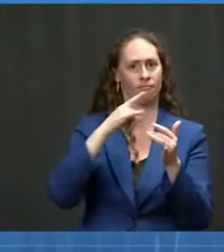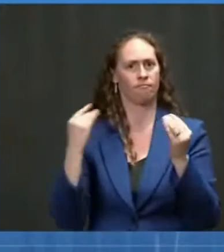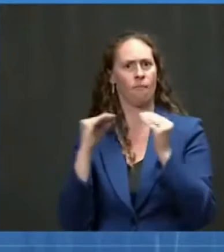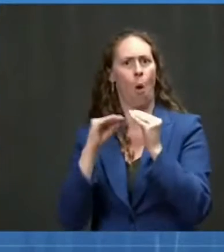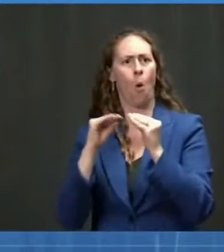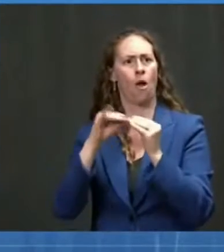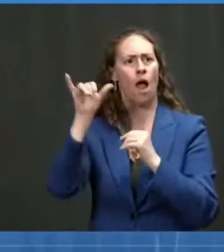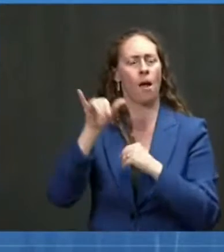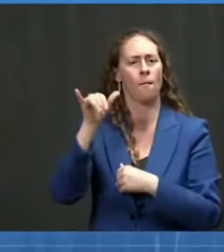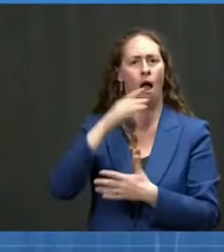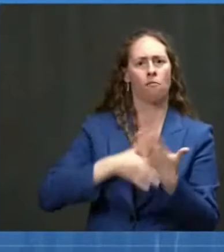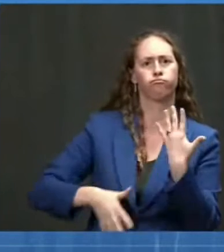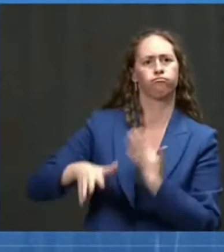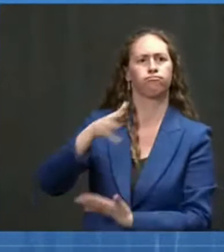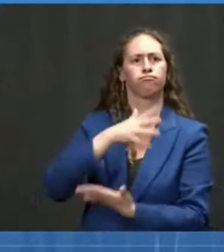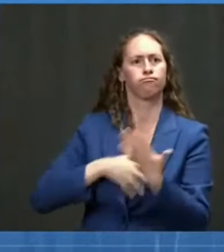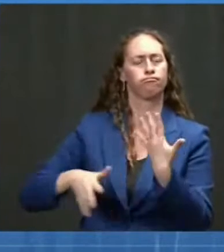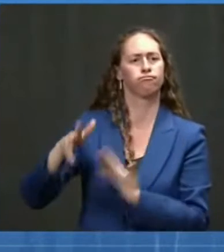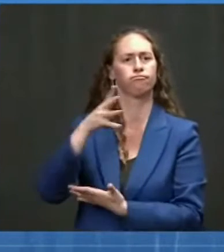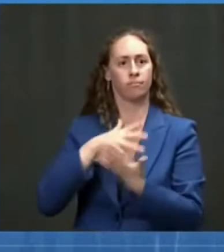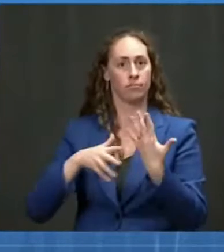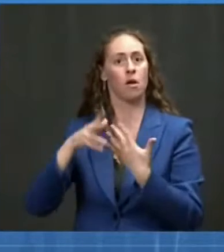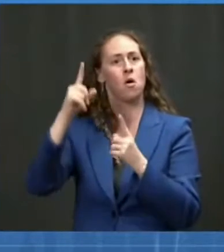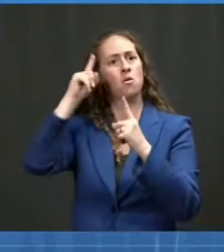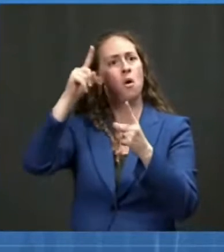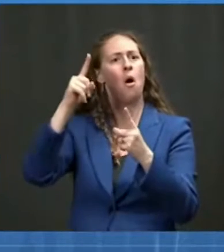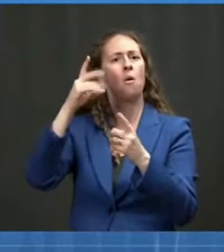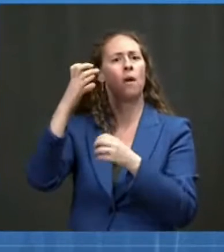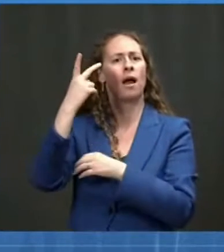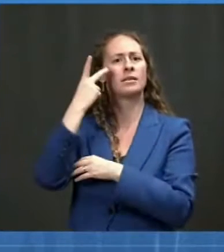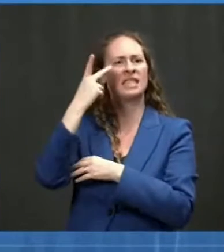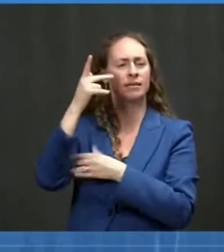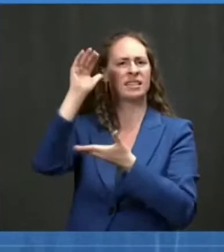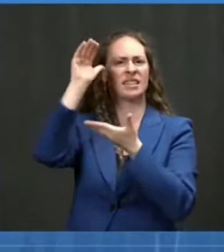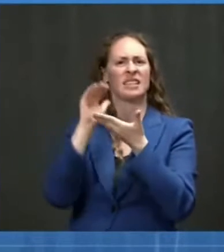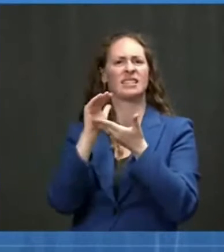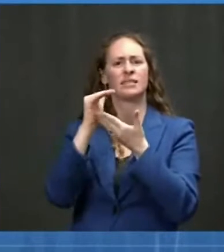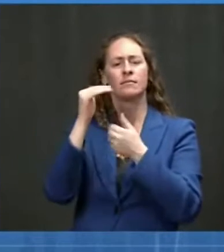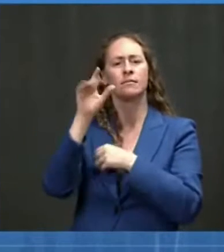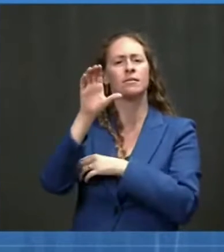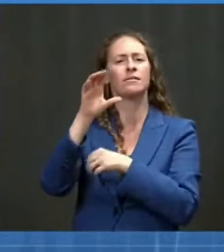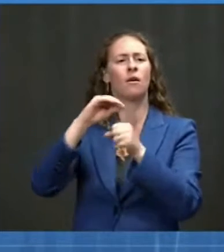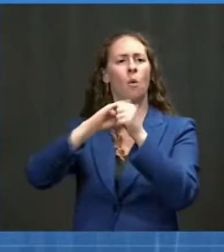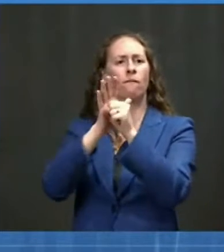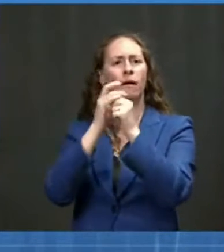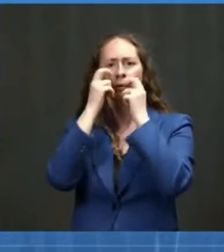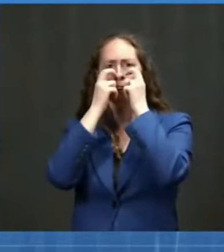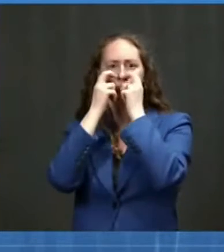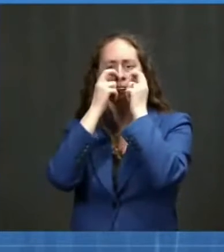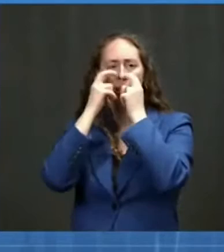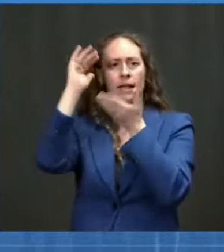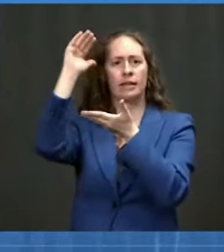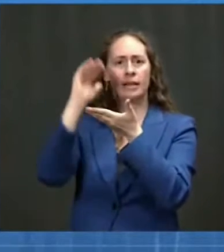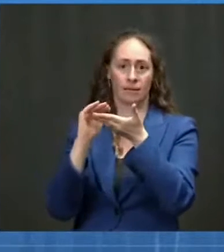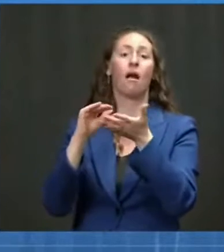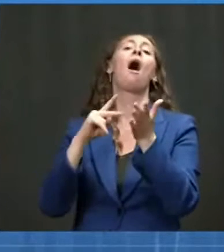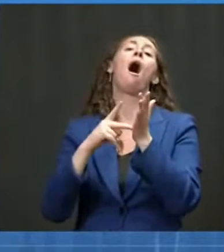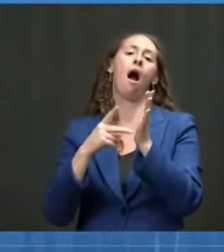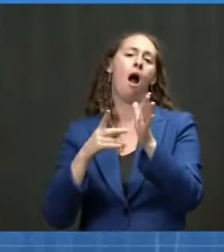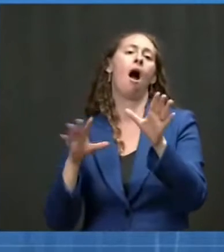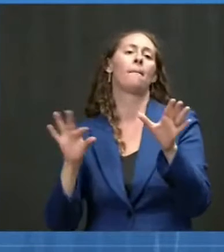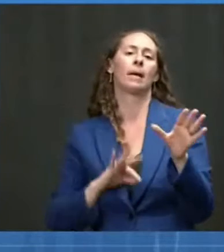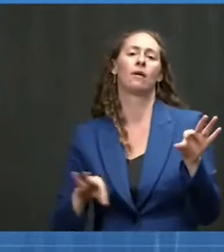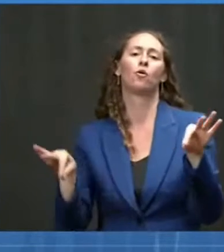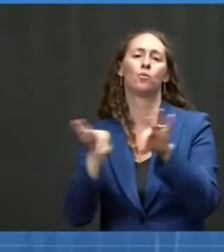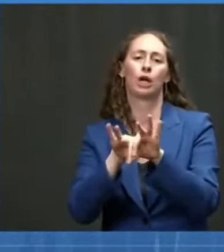hope that's the case. If it is, then you could really get multiple benefits from doing this. You can get benefits for